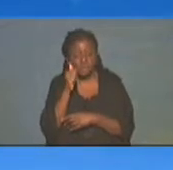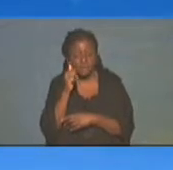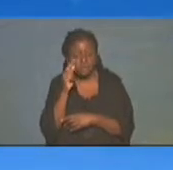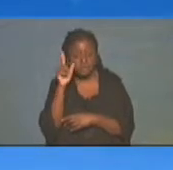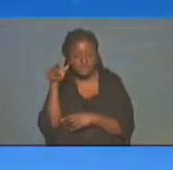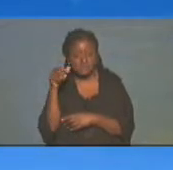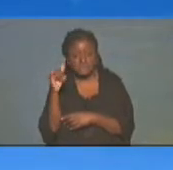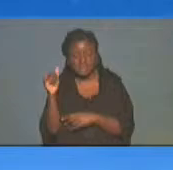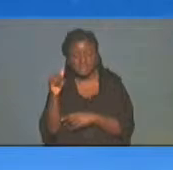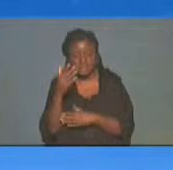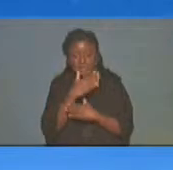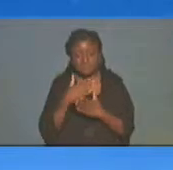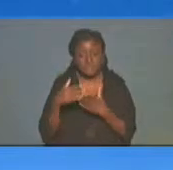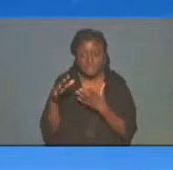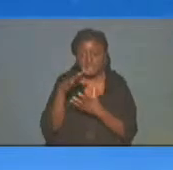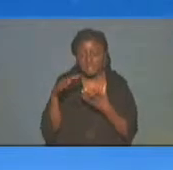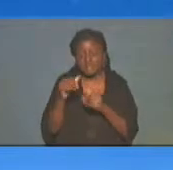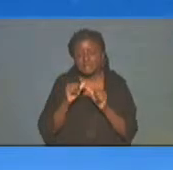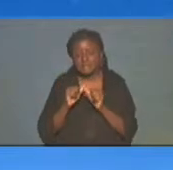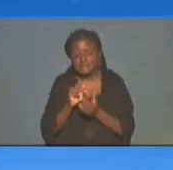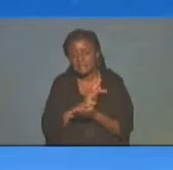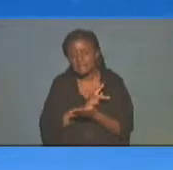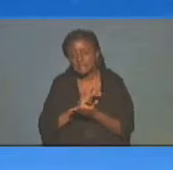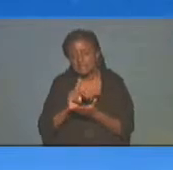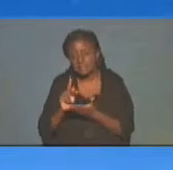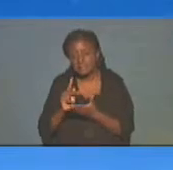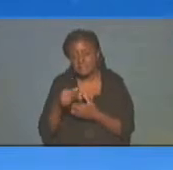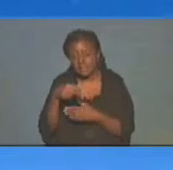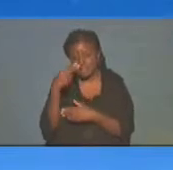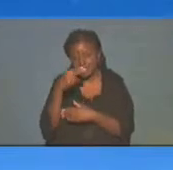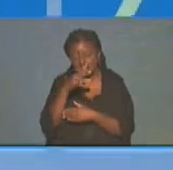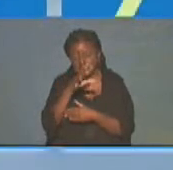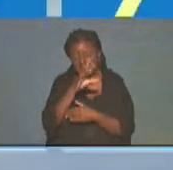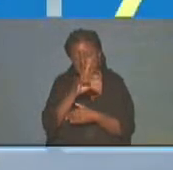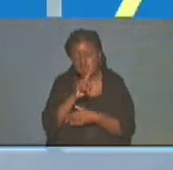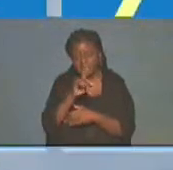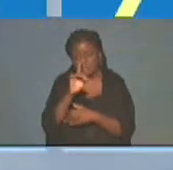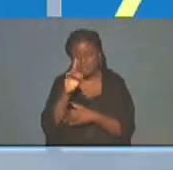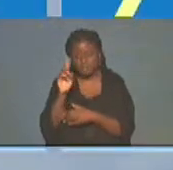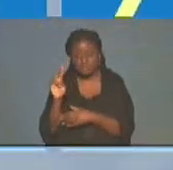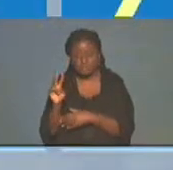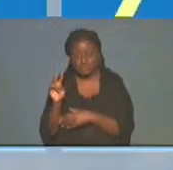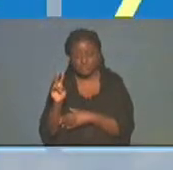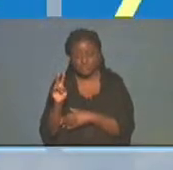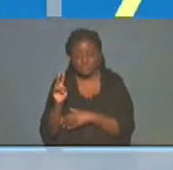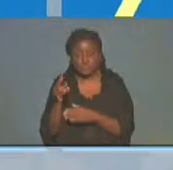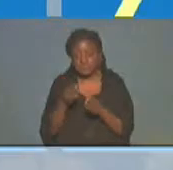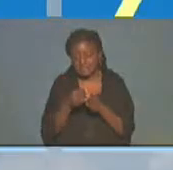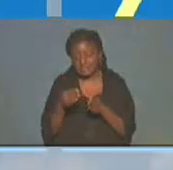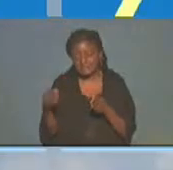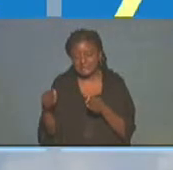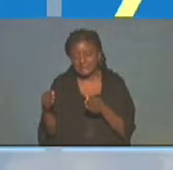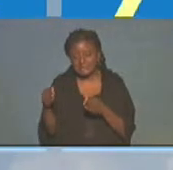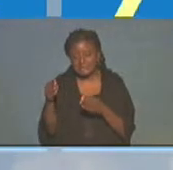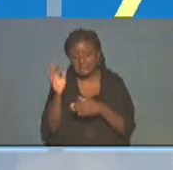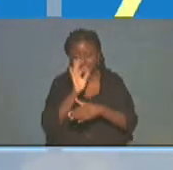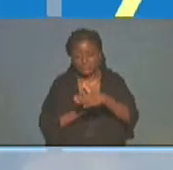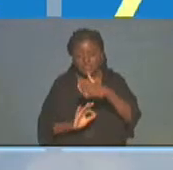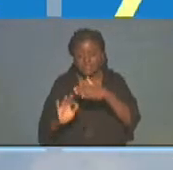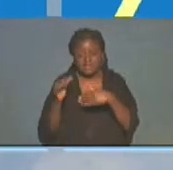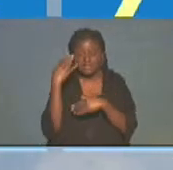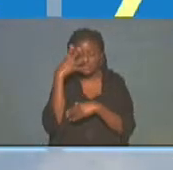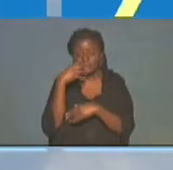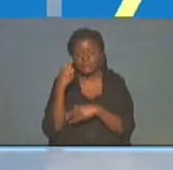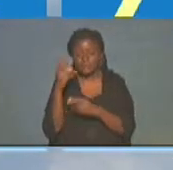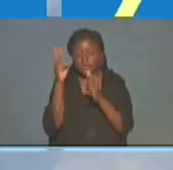to partly cloudy, but still rather pleasant, with a high temperature getting up to 82 degrees. And your extended weather forecast, as we promised you already, beautiful weather